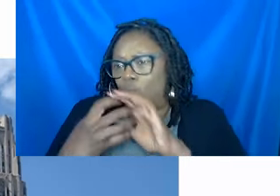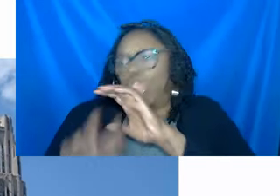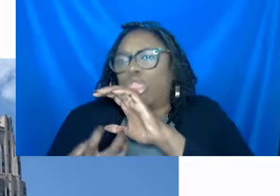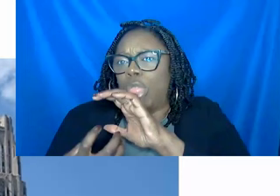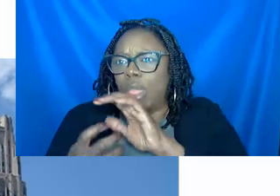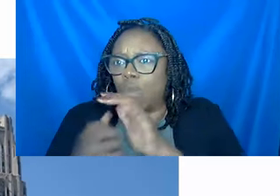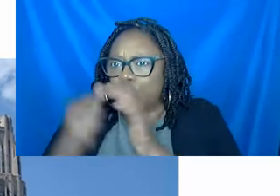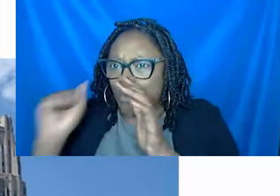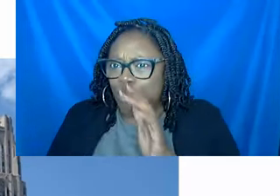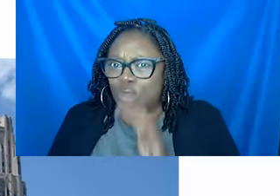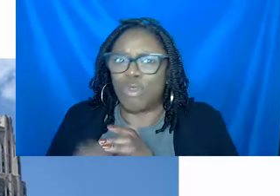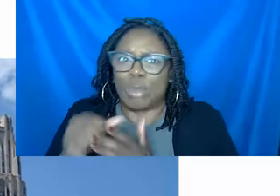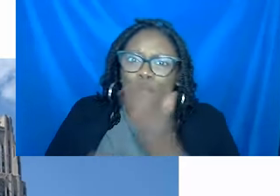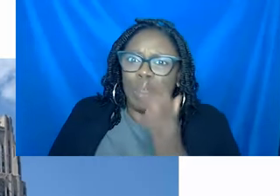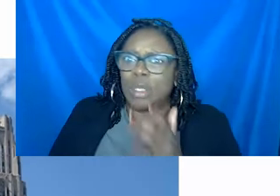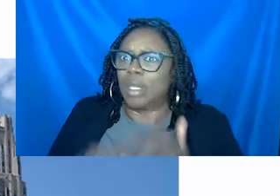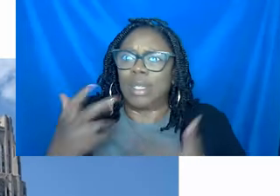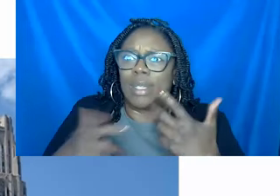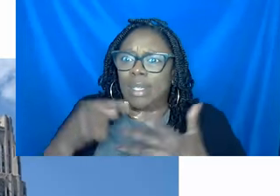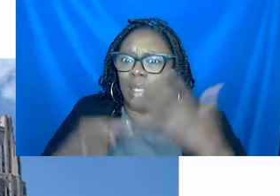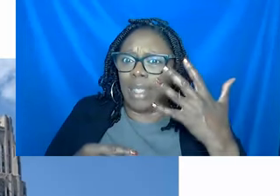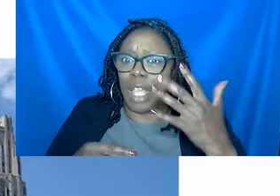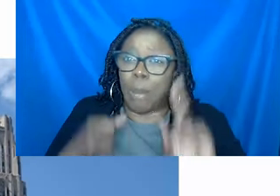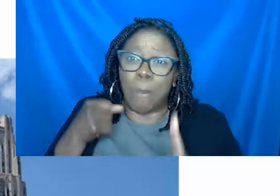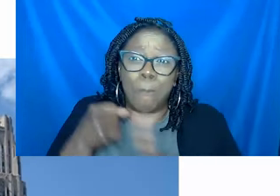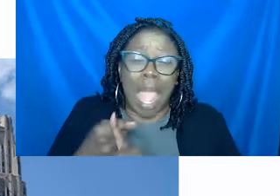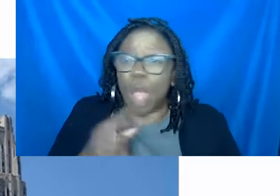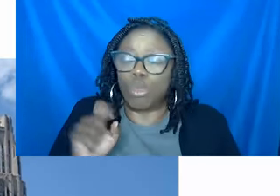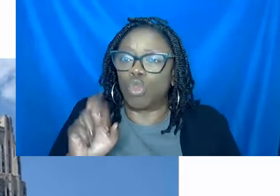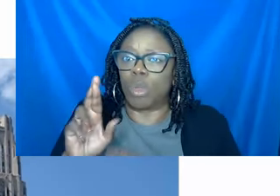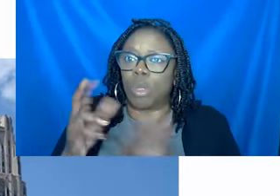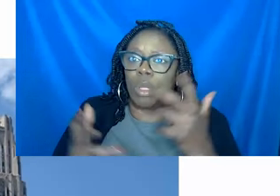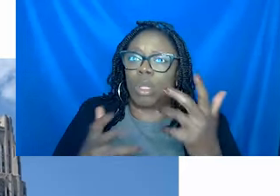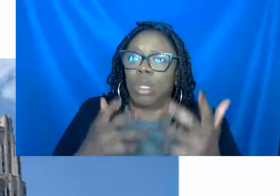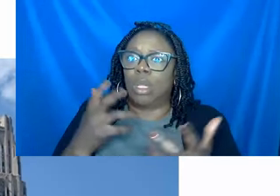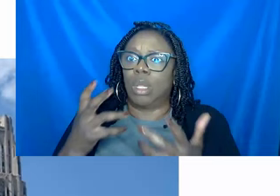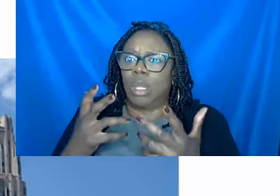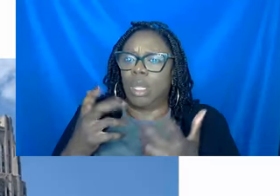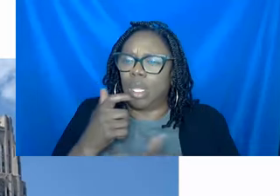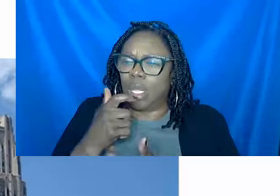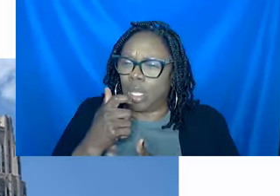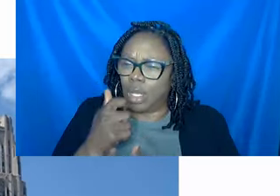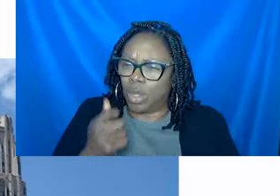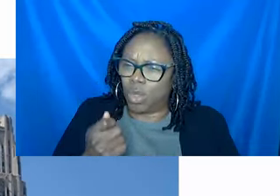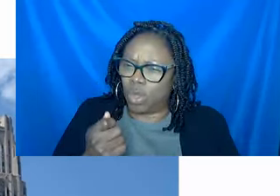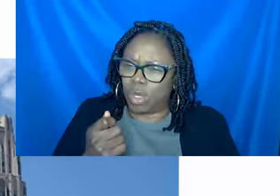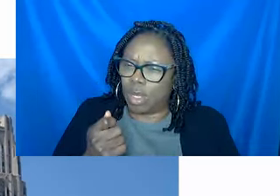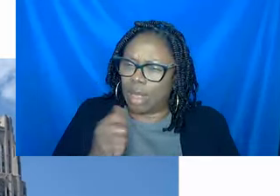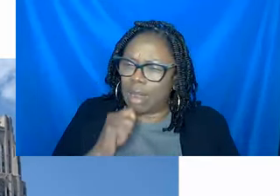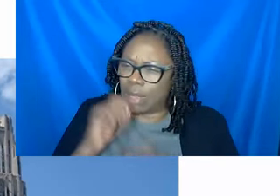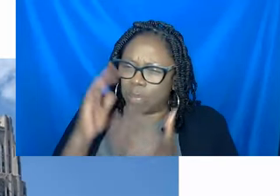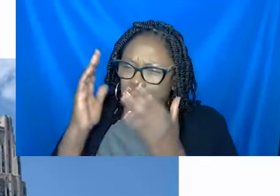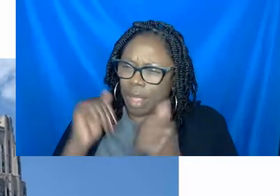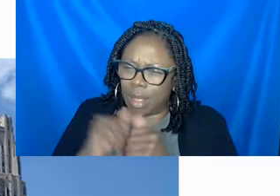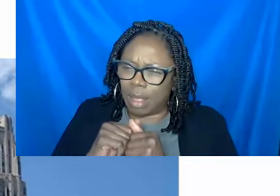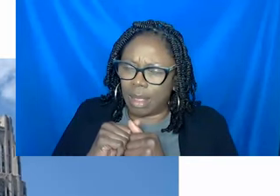removed for surgery. And then the tumor hit. And I thought, isn't it interesting, this unanticipated